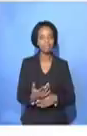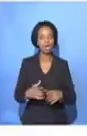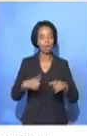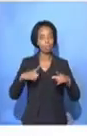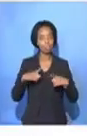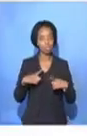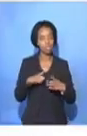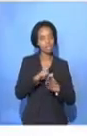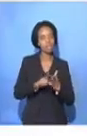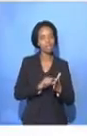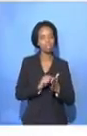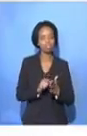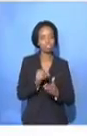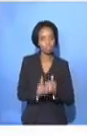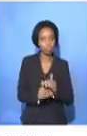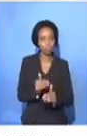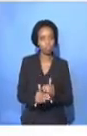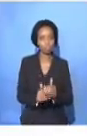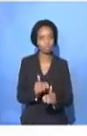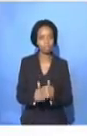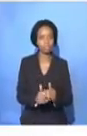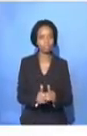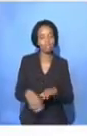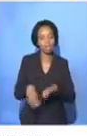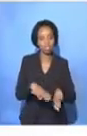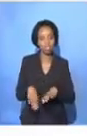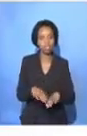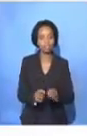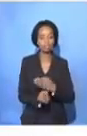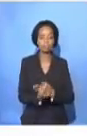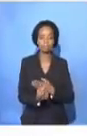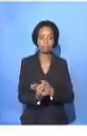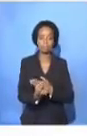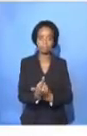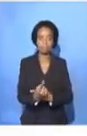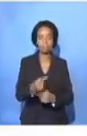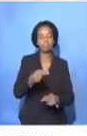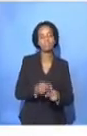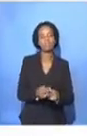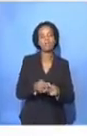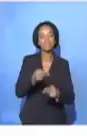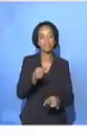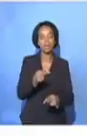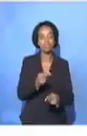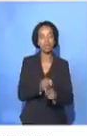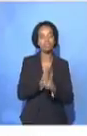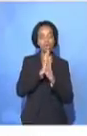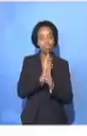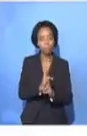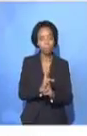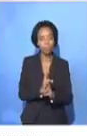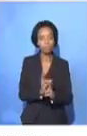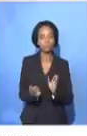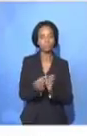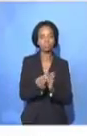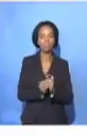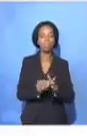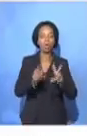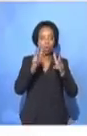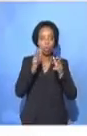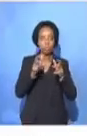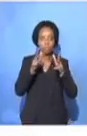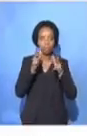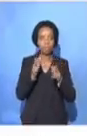pre-election process and voting day activities. The final report will cover our observation of the